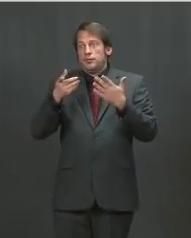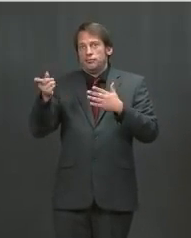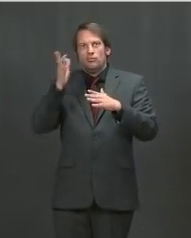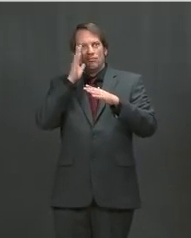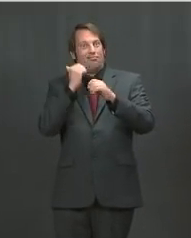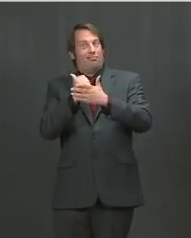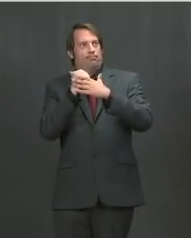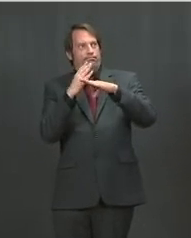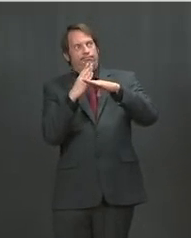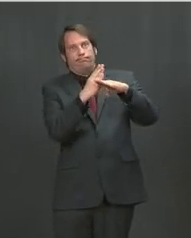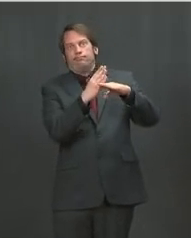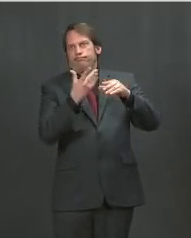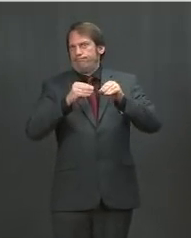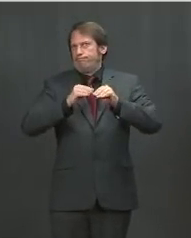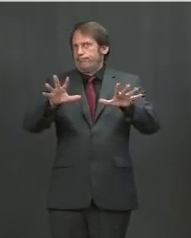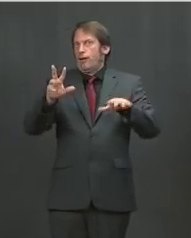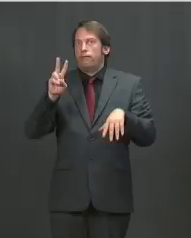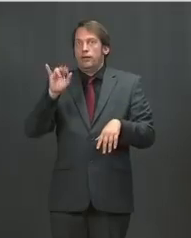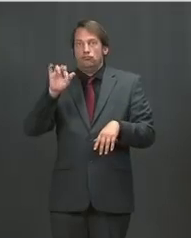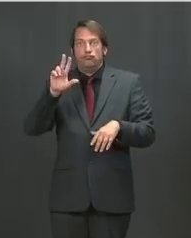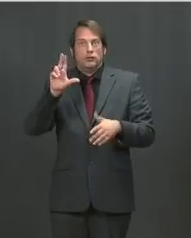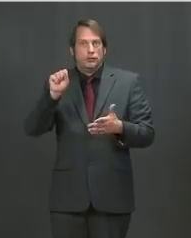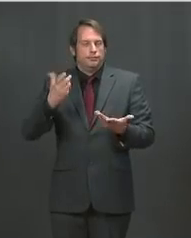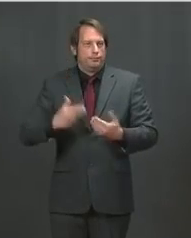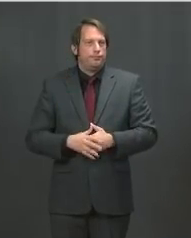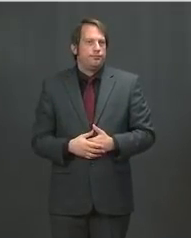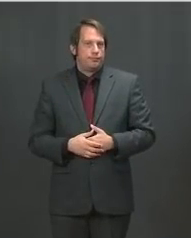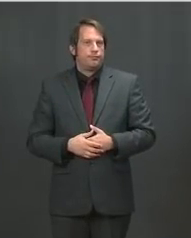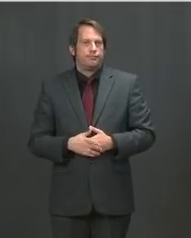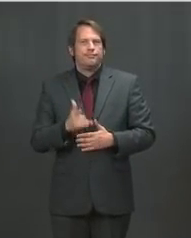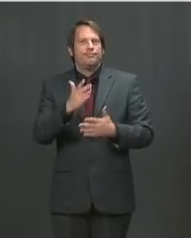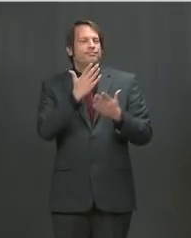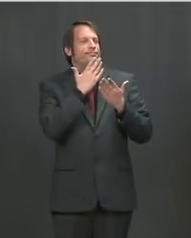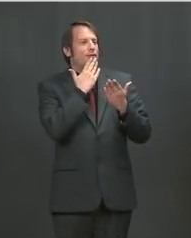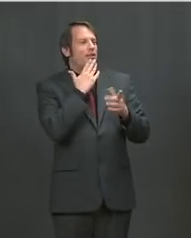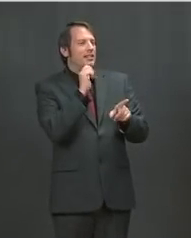Andy. Thank you. All right, let's take questions.